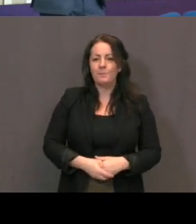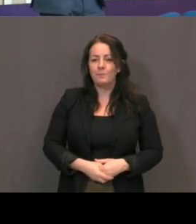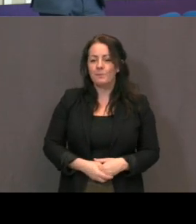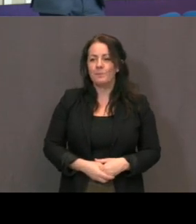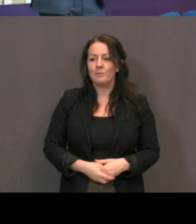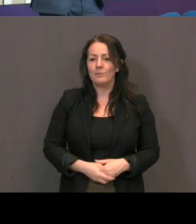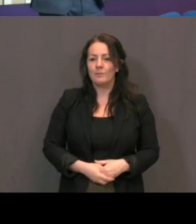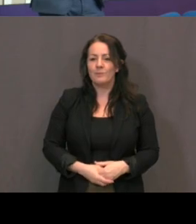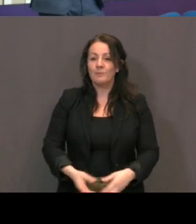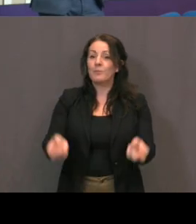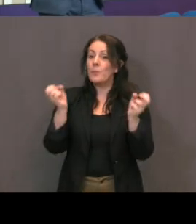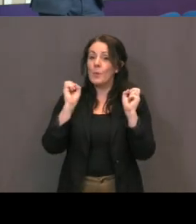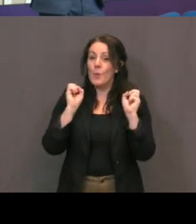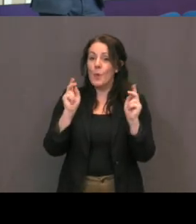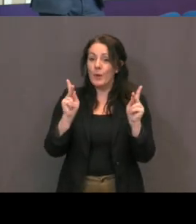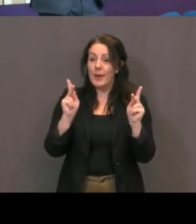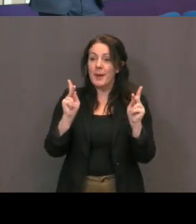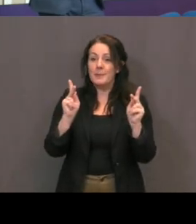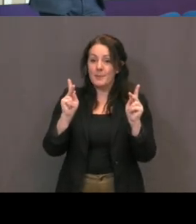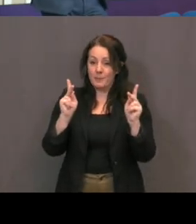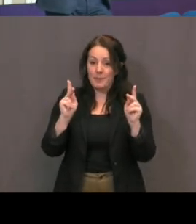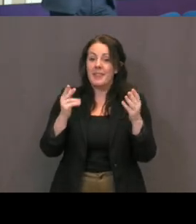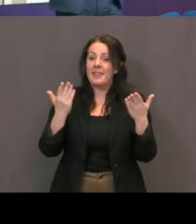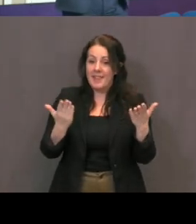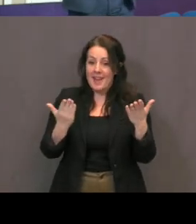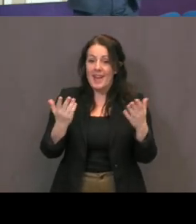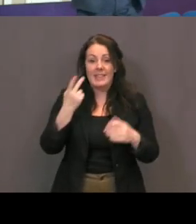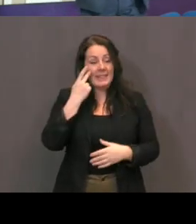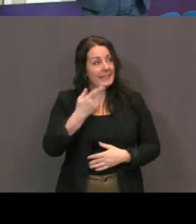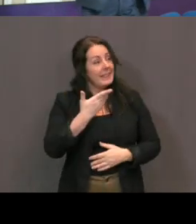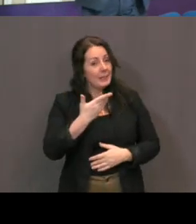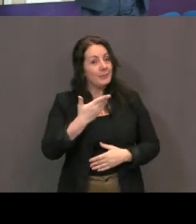Okay, so it would appear that there's a clear majority.